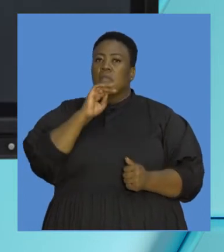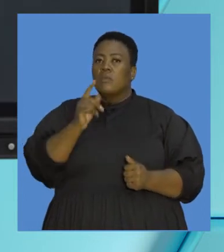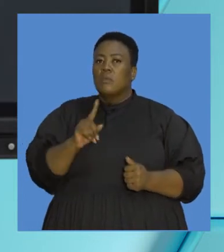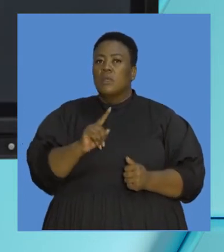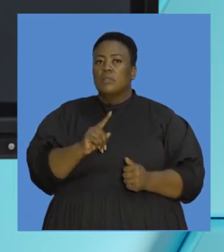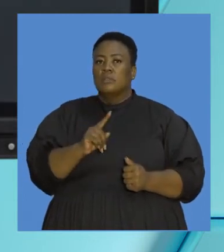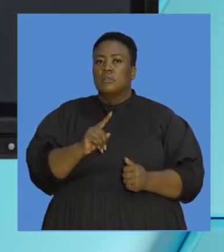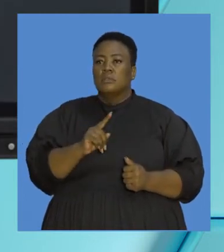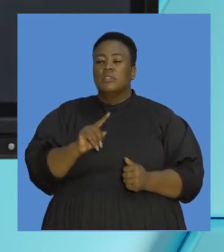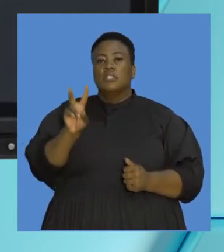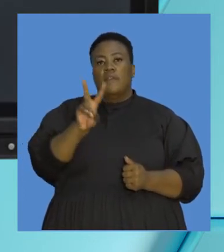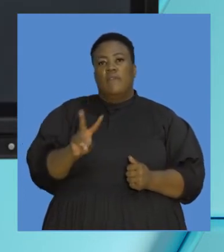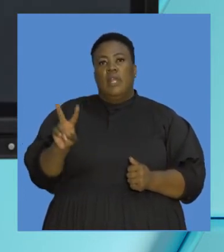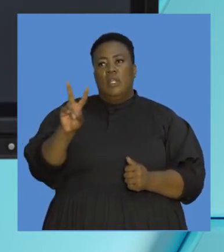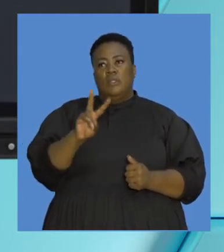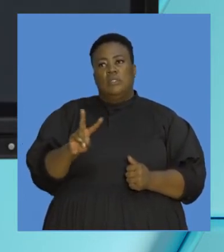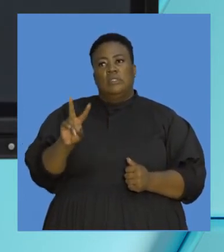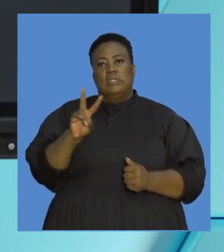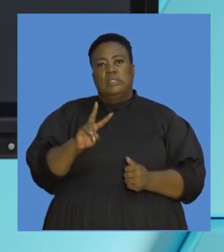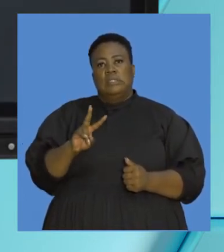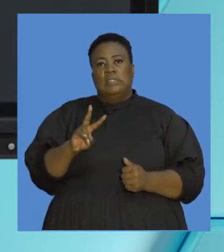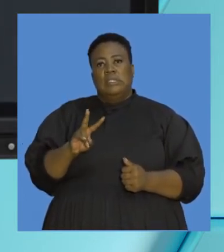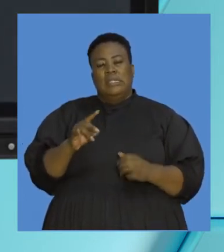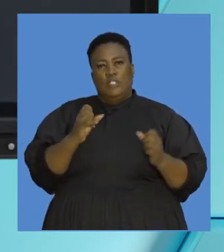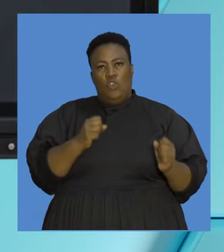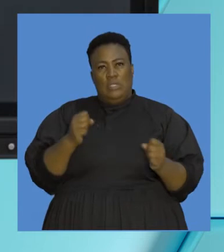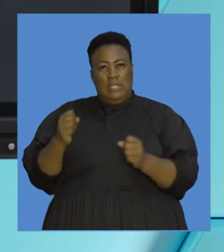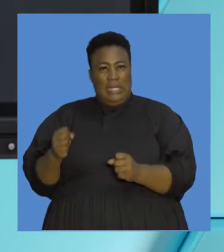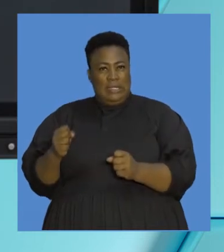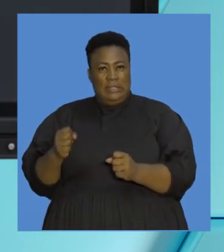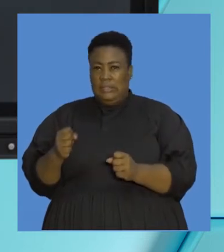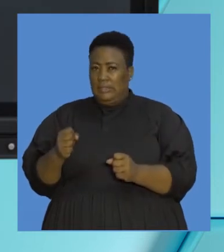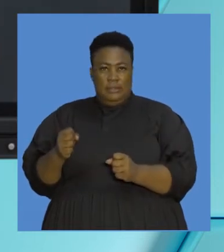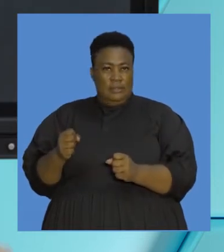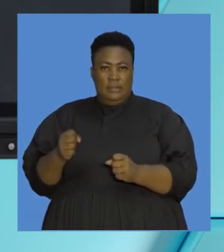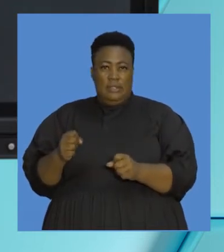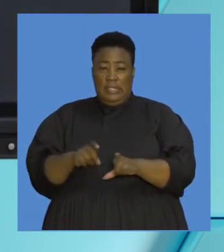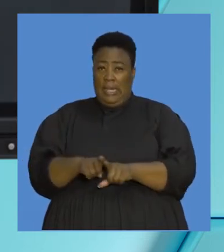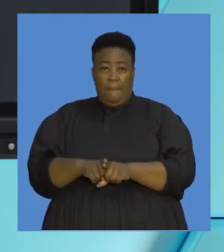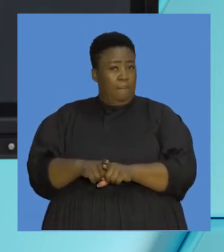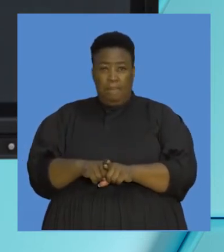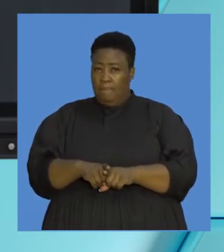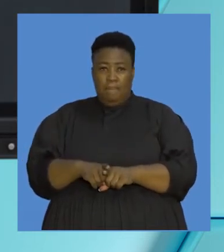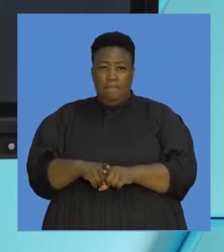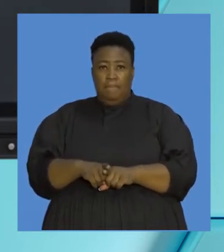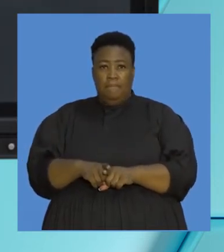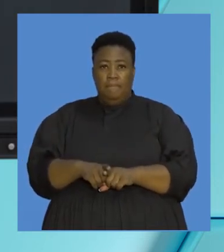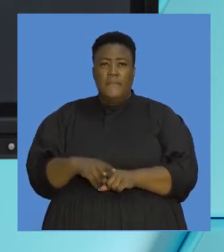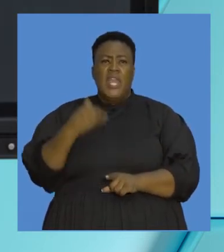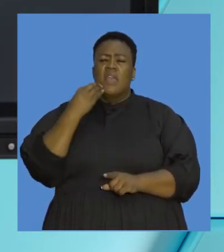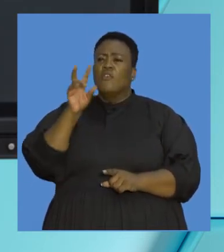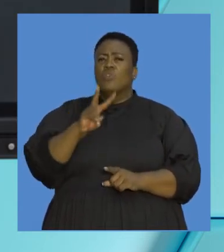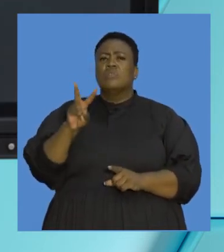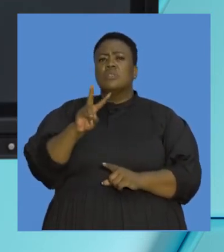means velocity isn't constant. If velocity isn't constant,